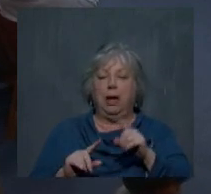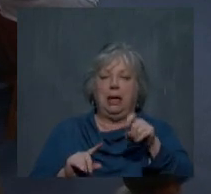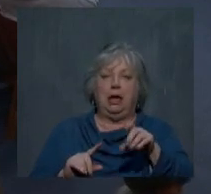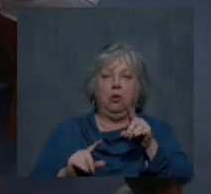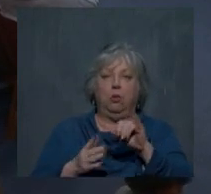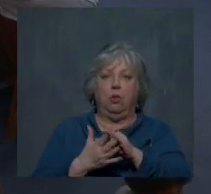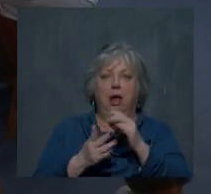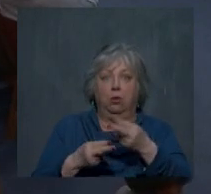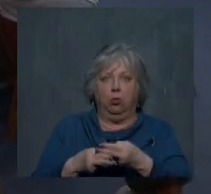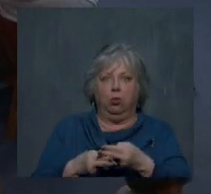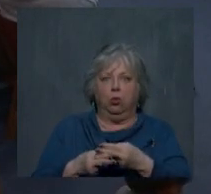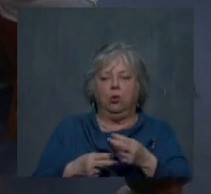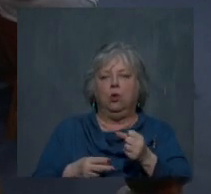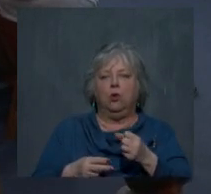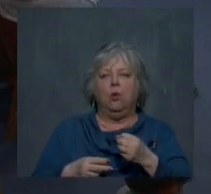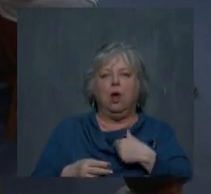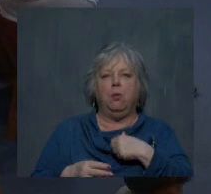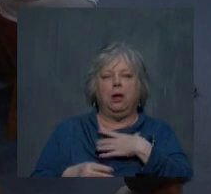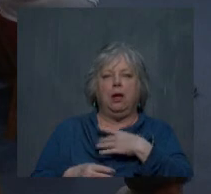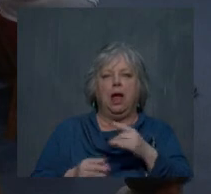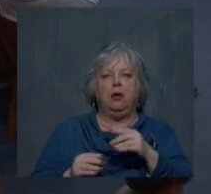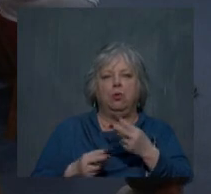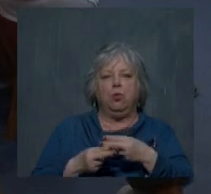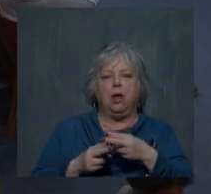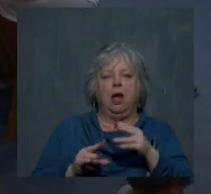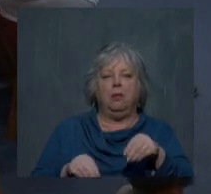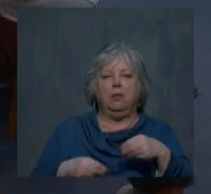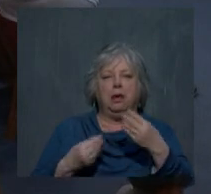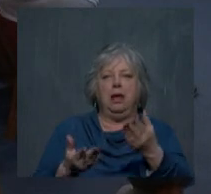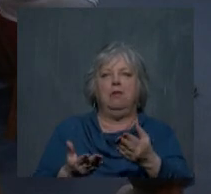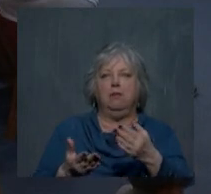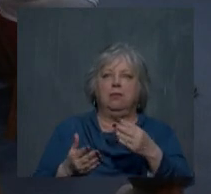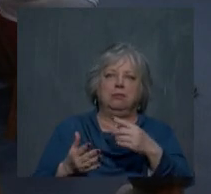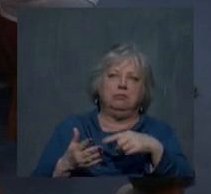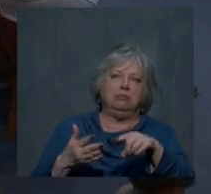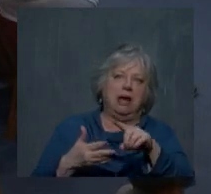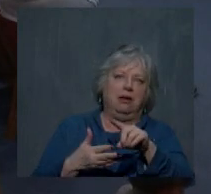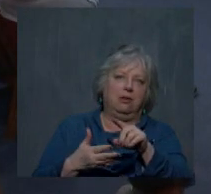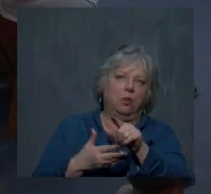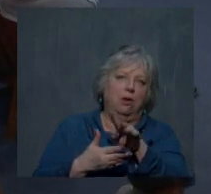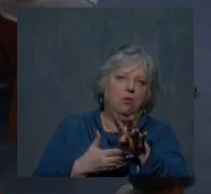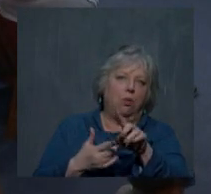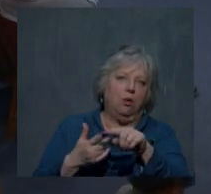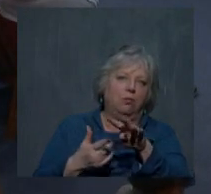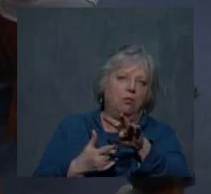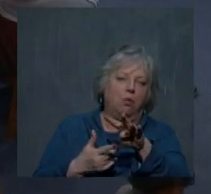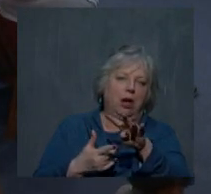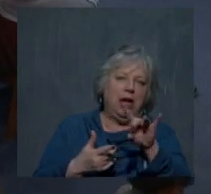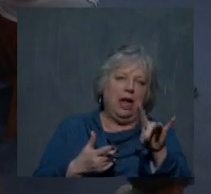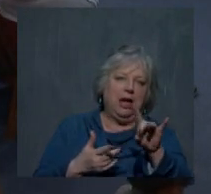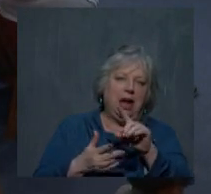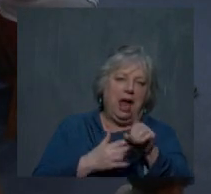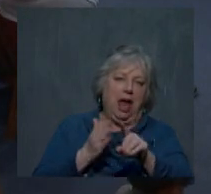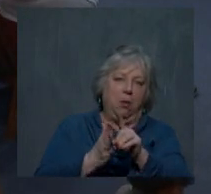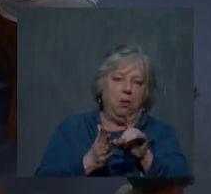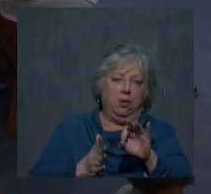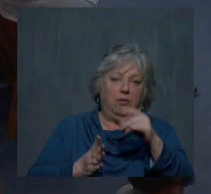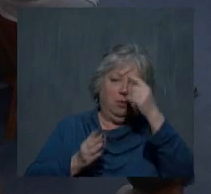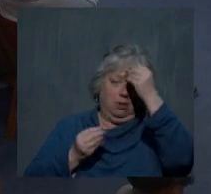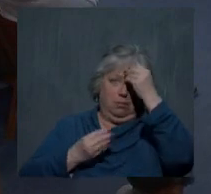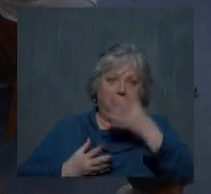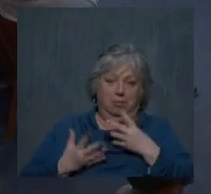I'd like to try and get those in the next 24 to 48 hours if you could. If you can do it now, that would be